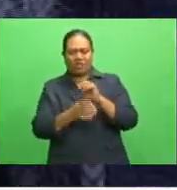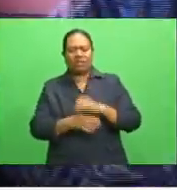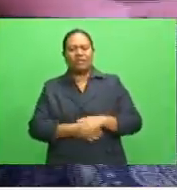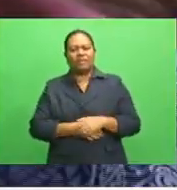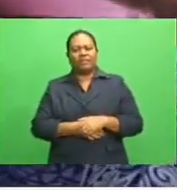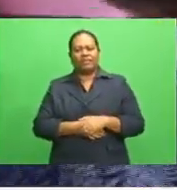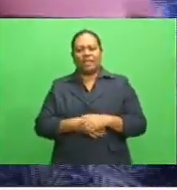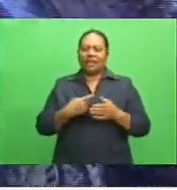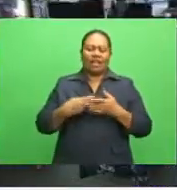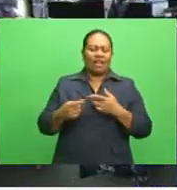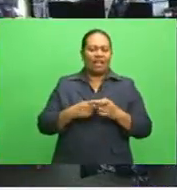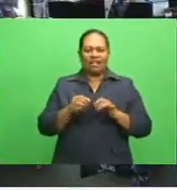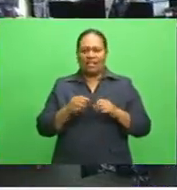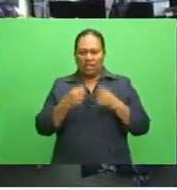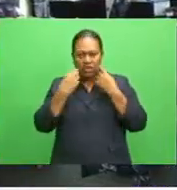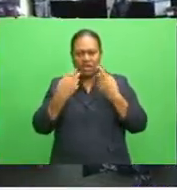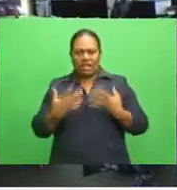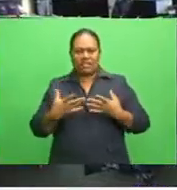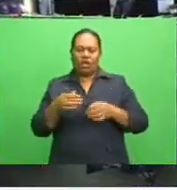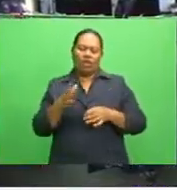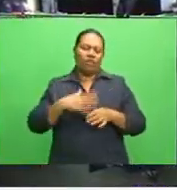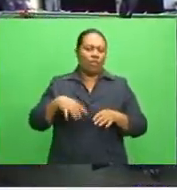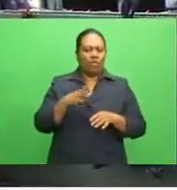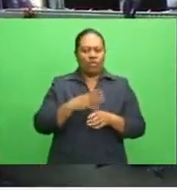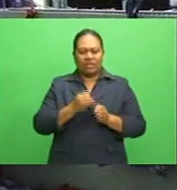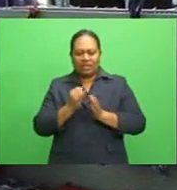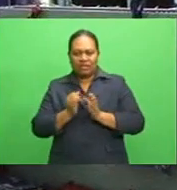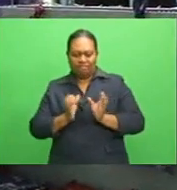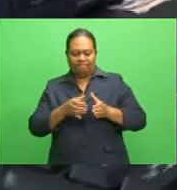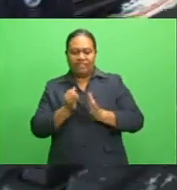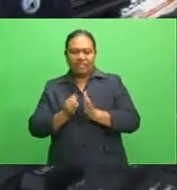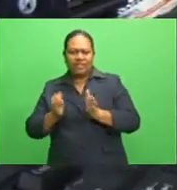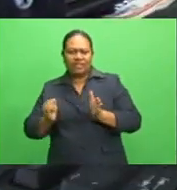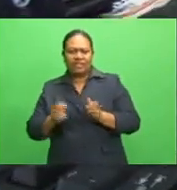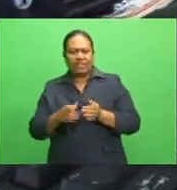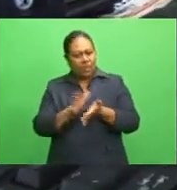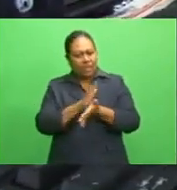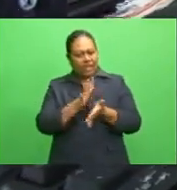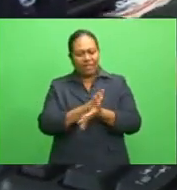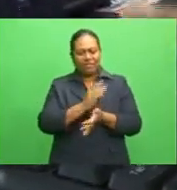the competitive nature of the industry, the company's results are pleasing.